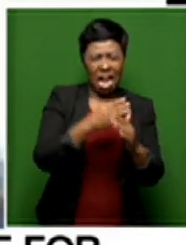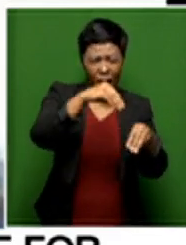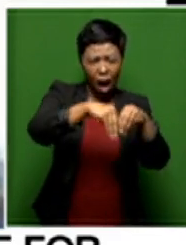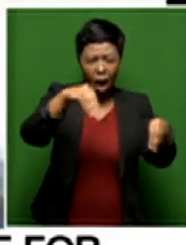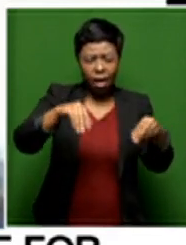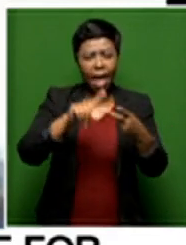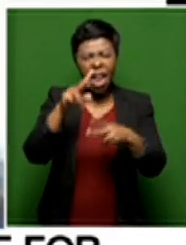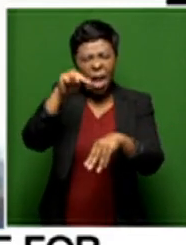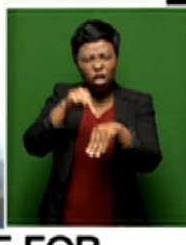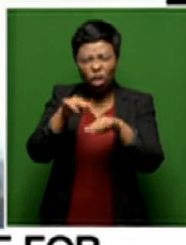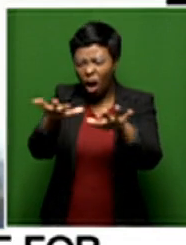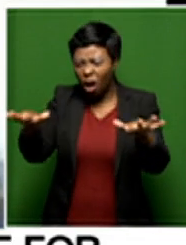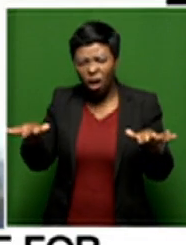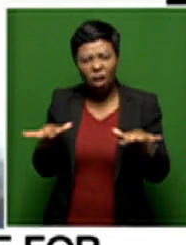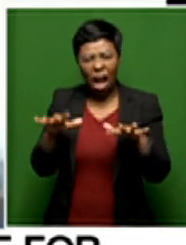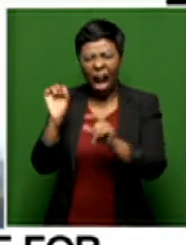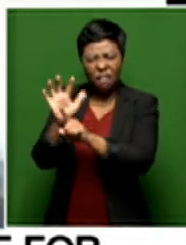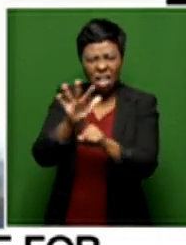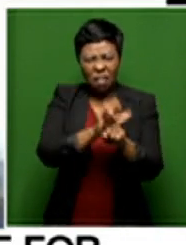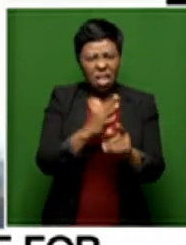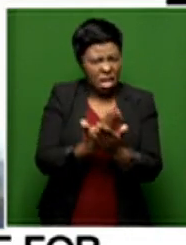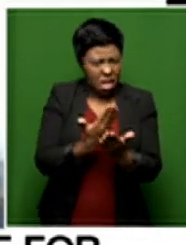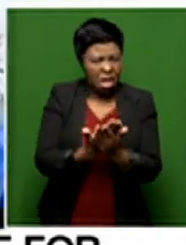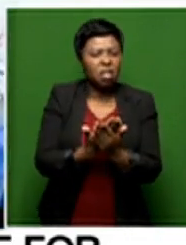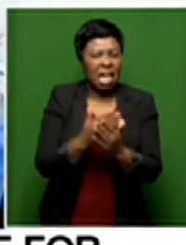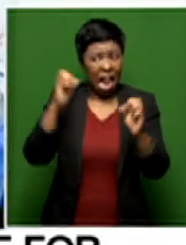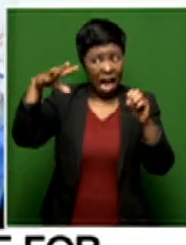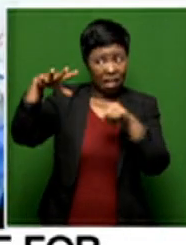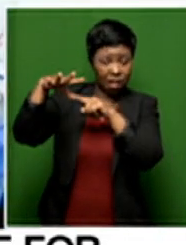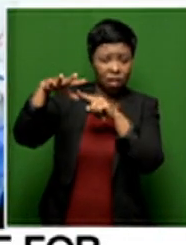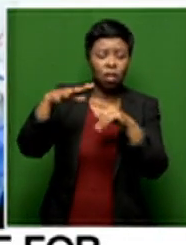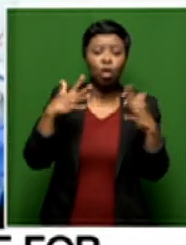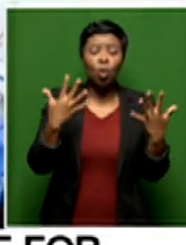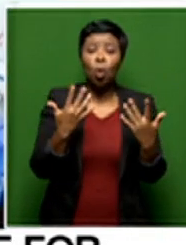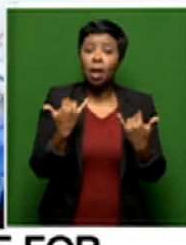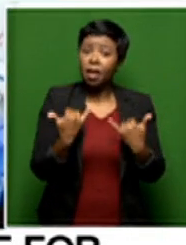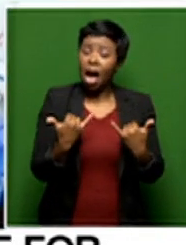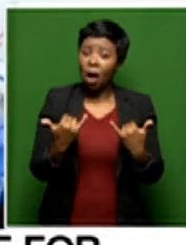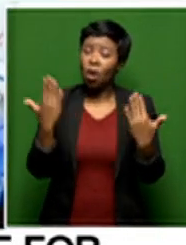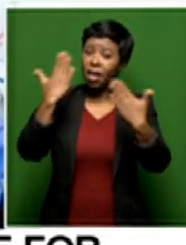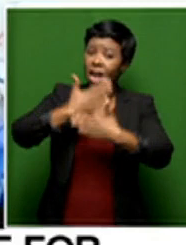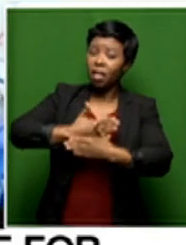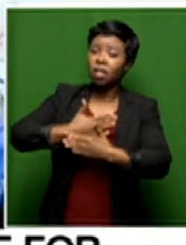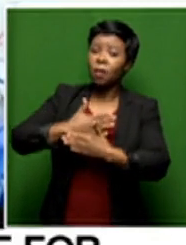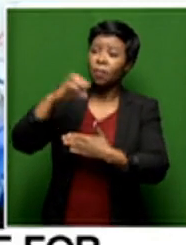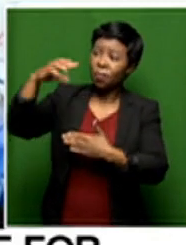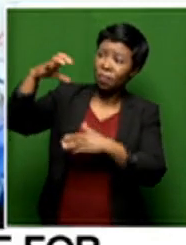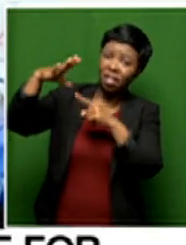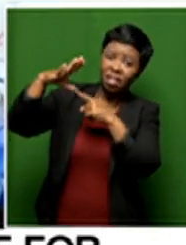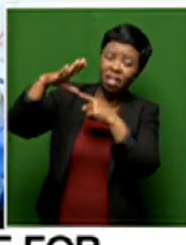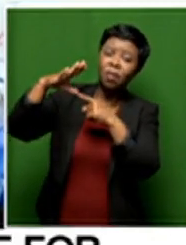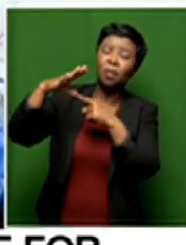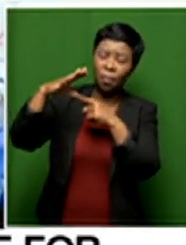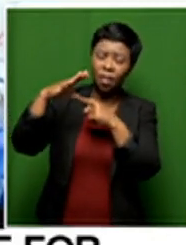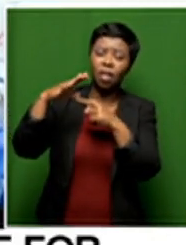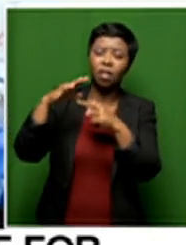nature around us. Yeah, and now take us through how you will be using this 60 minutes tonight to bring awareness on artificial lighting